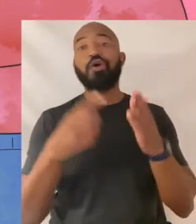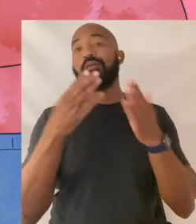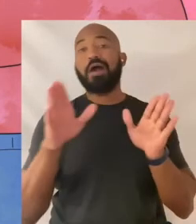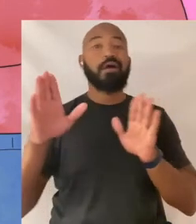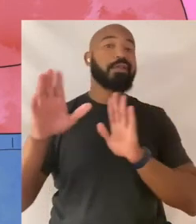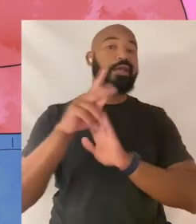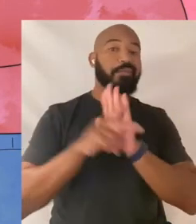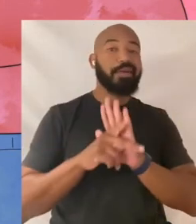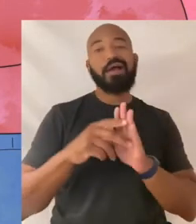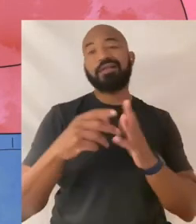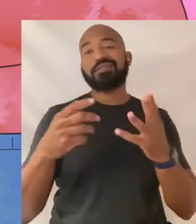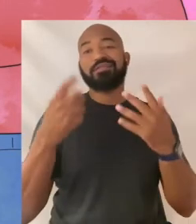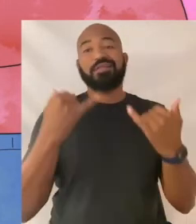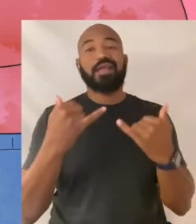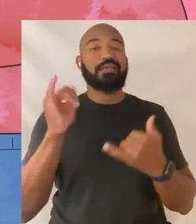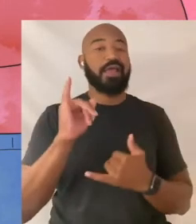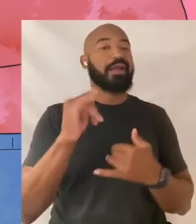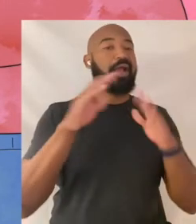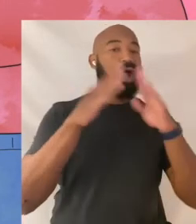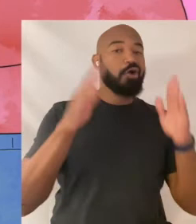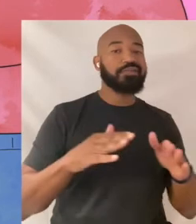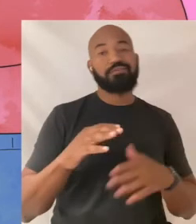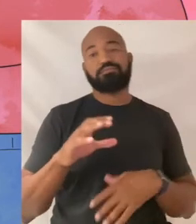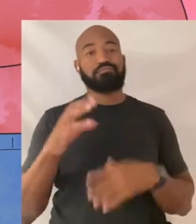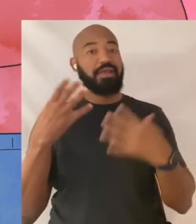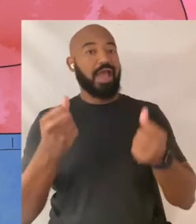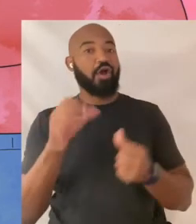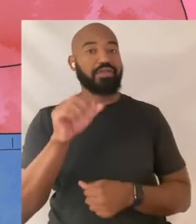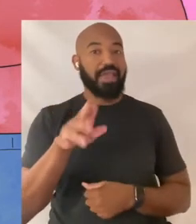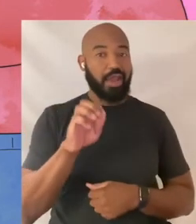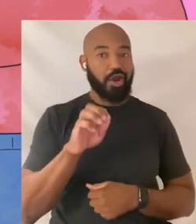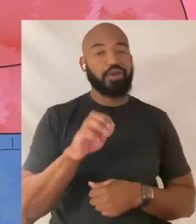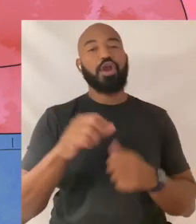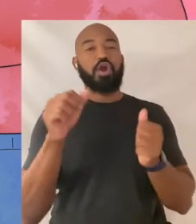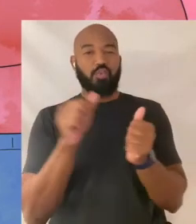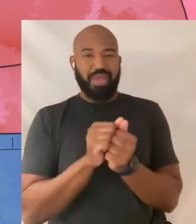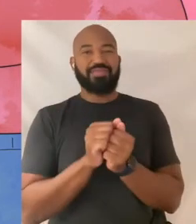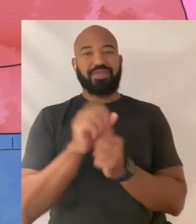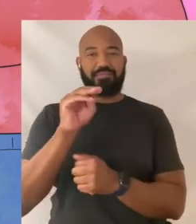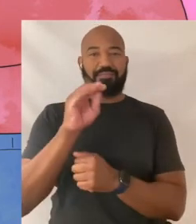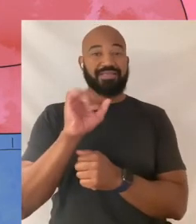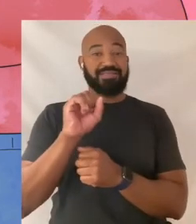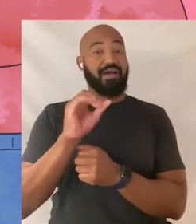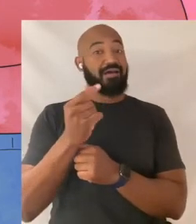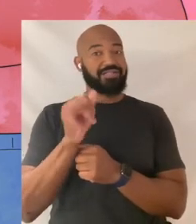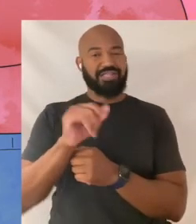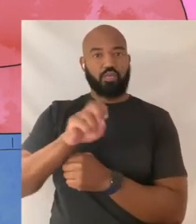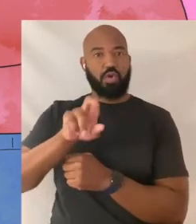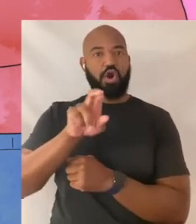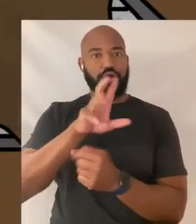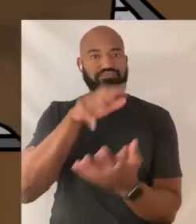housing, education, and healthcare, just to name a few, are created with misogynoir baked into the